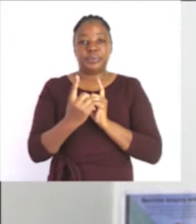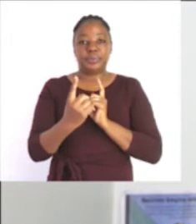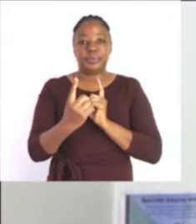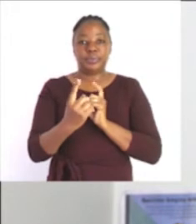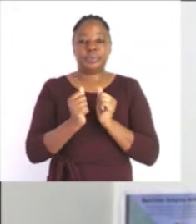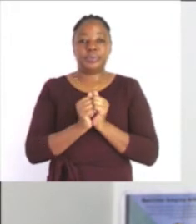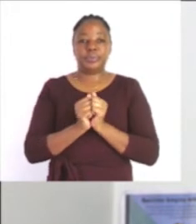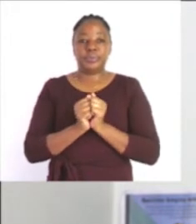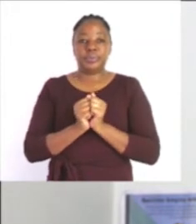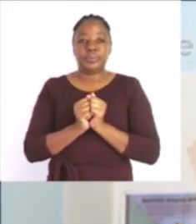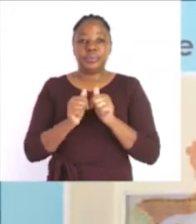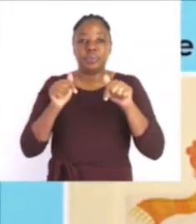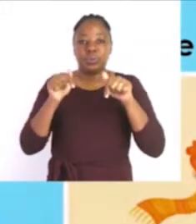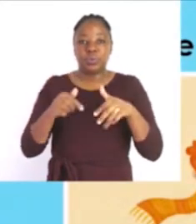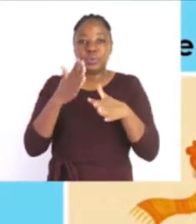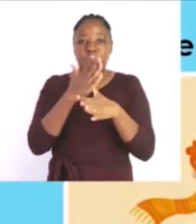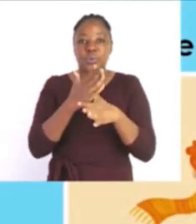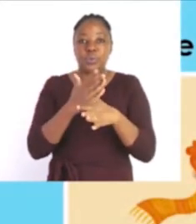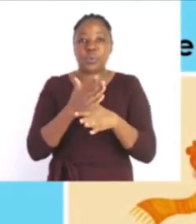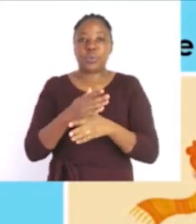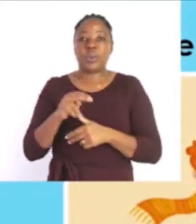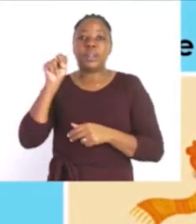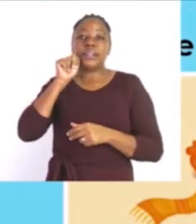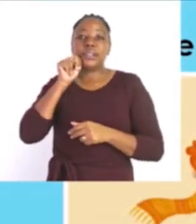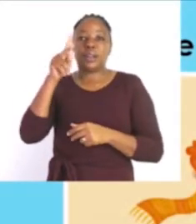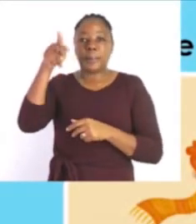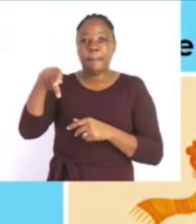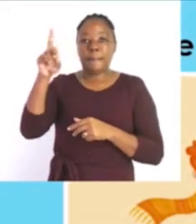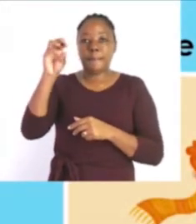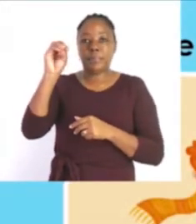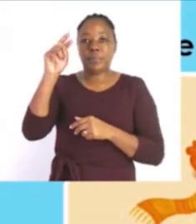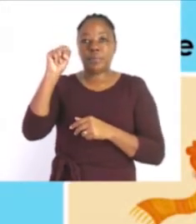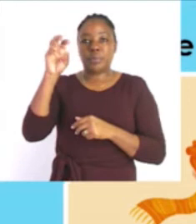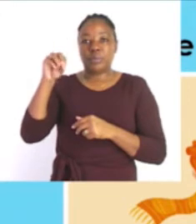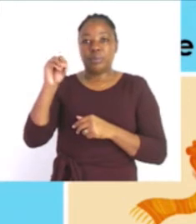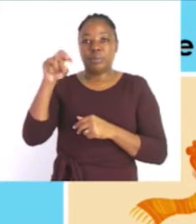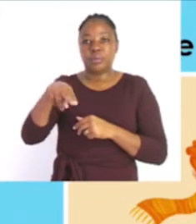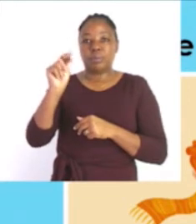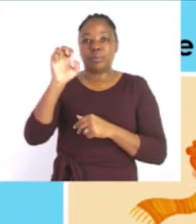touch anyone. Our lesson today will be about nouns,